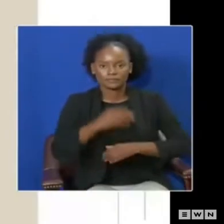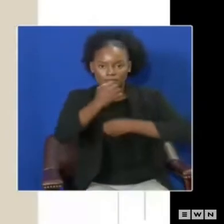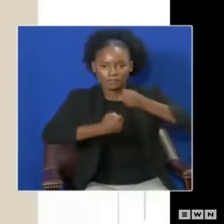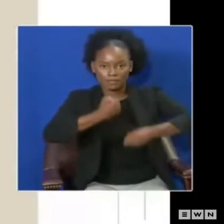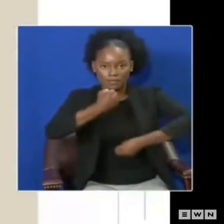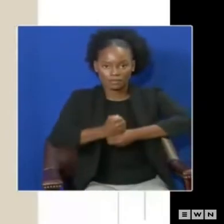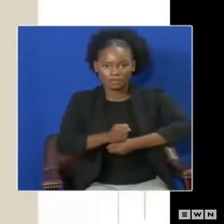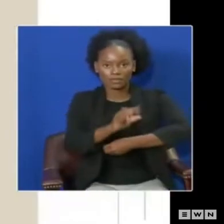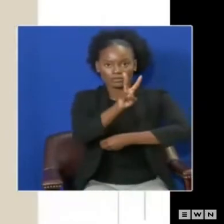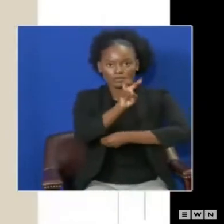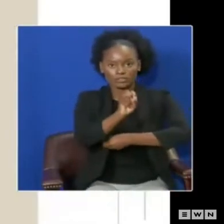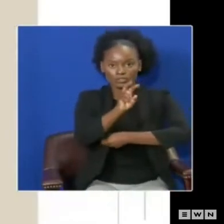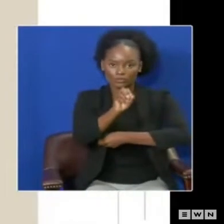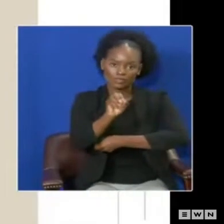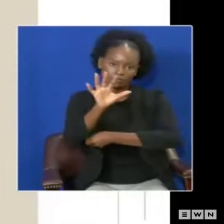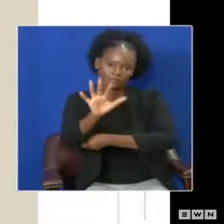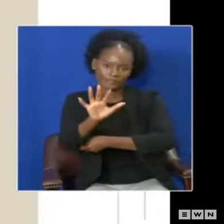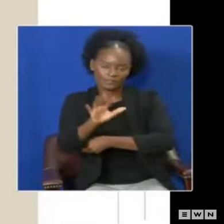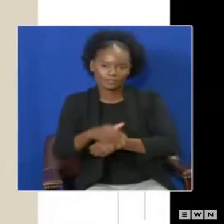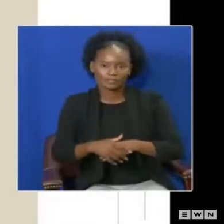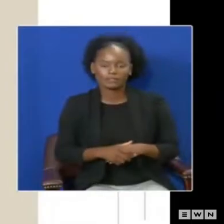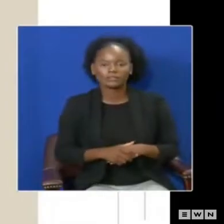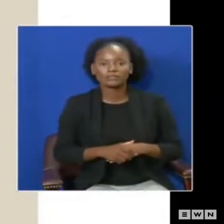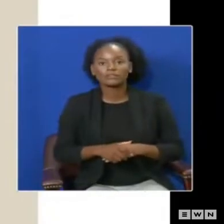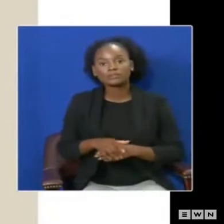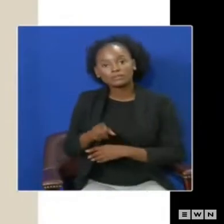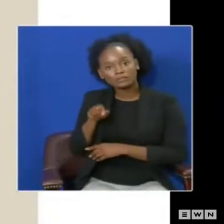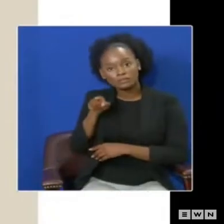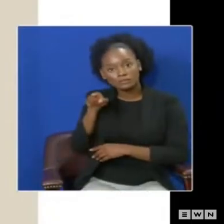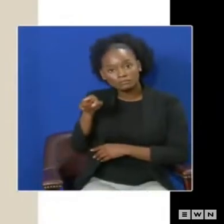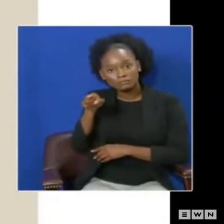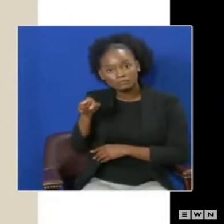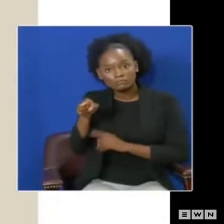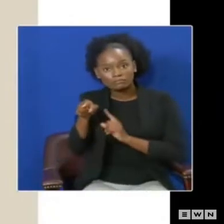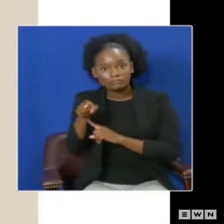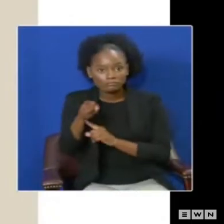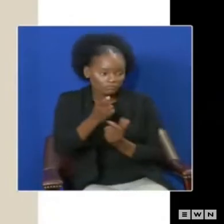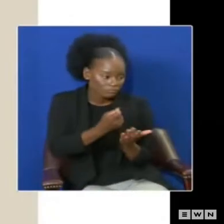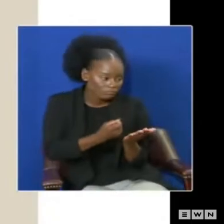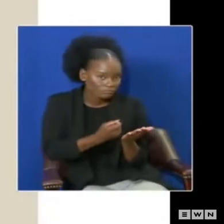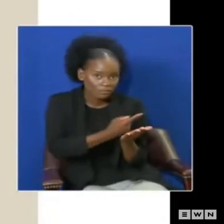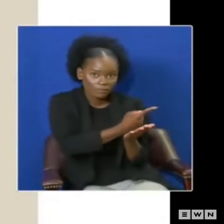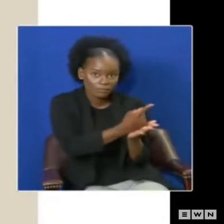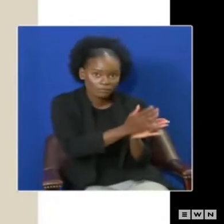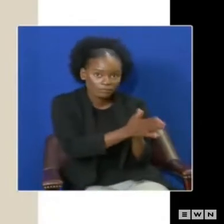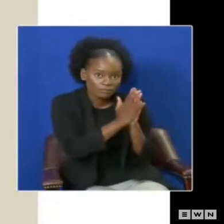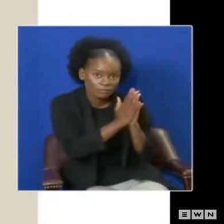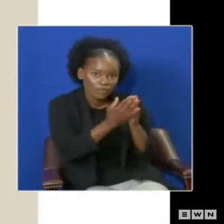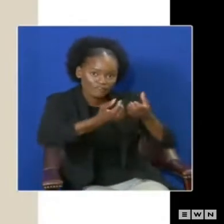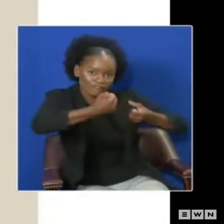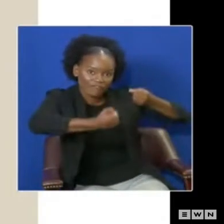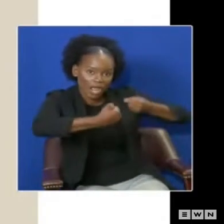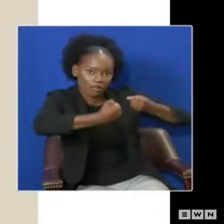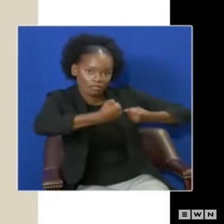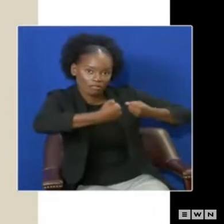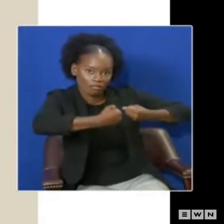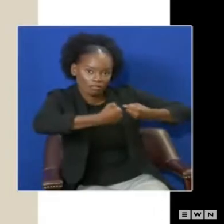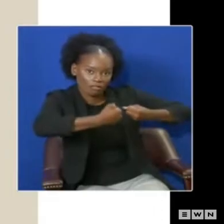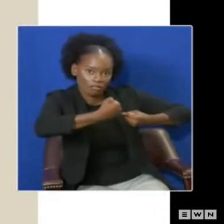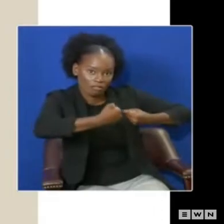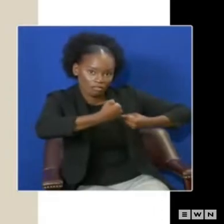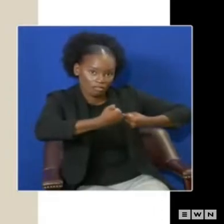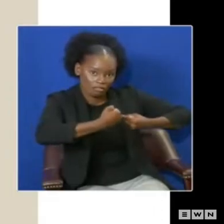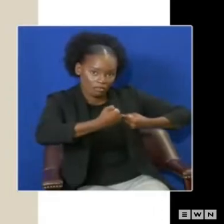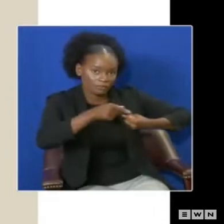2025, Mr. Rafadi sends a request for a vehicle. And in the WhatsApp, it